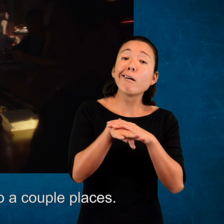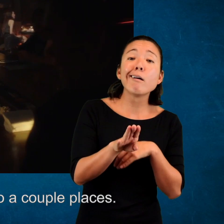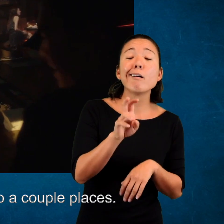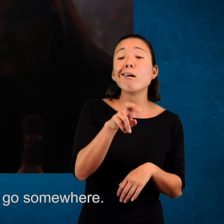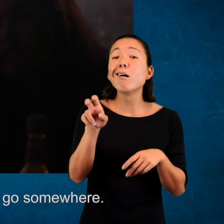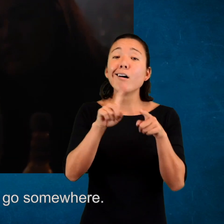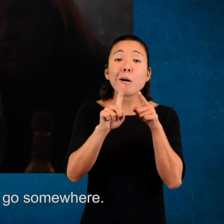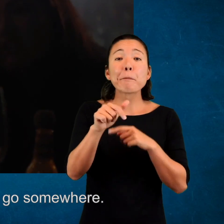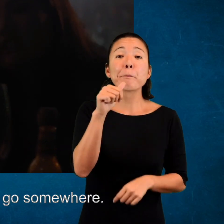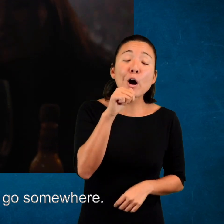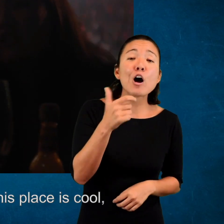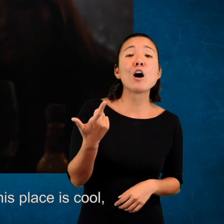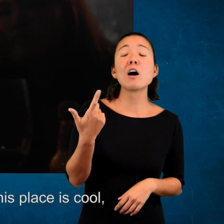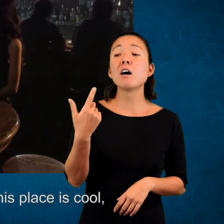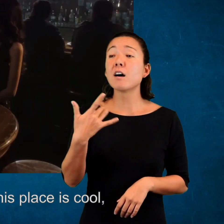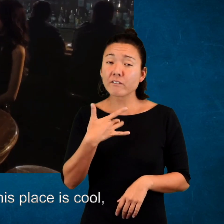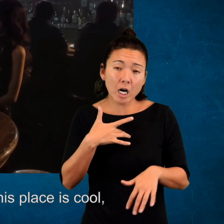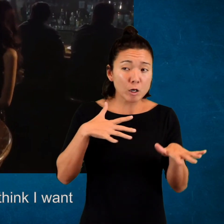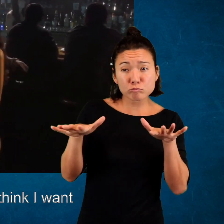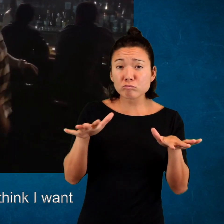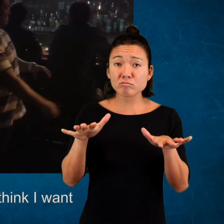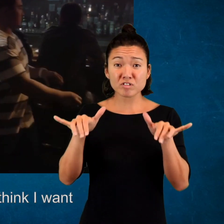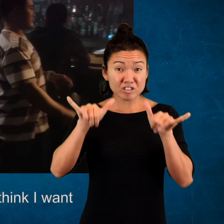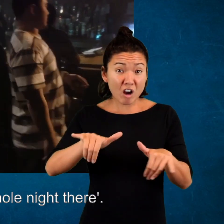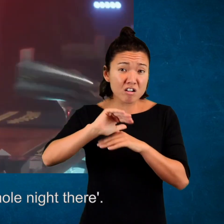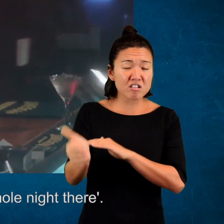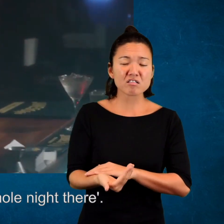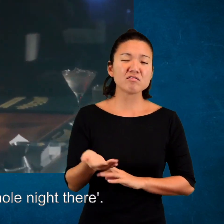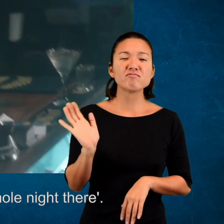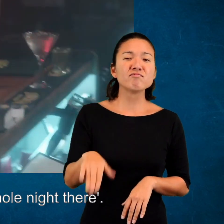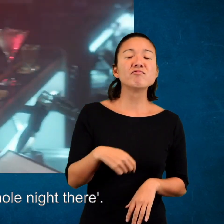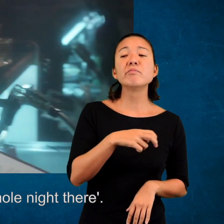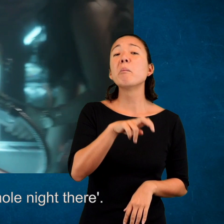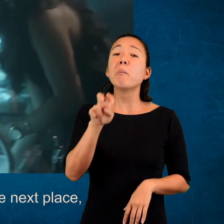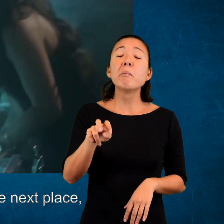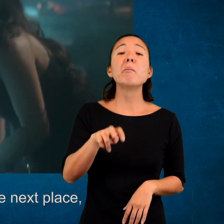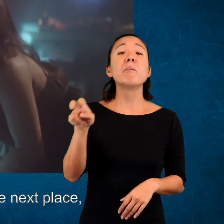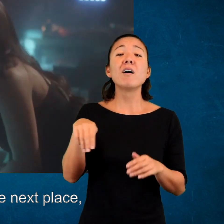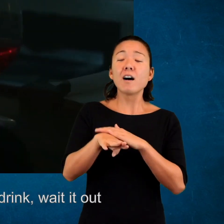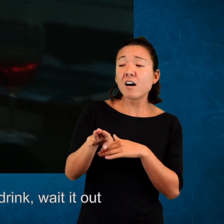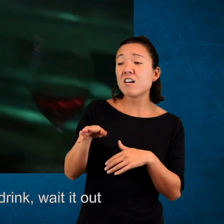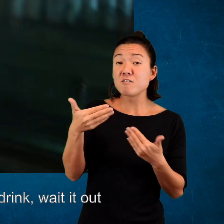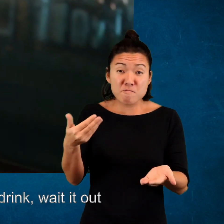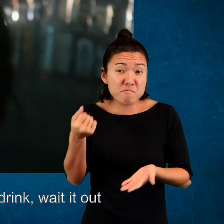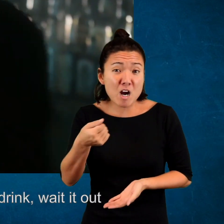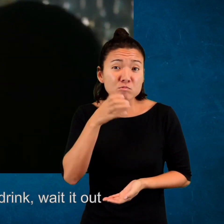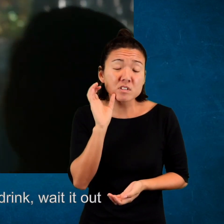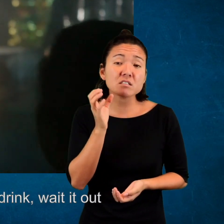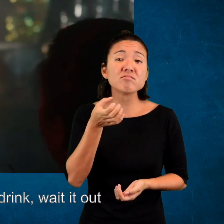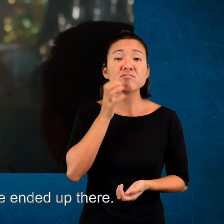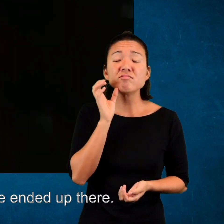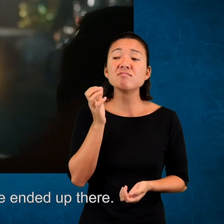couple places, you know, you go somewhere, you're like, oh, this place is cool, but I don't think I want to spend my whole night there. You go to the next place, maybe have a drink, wait